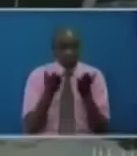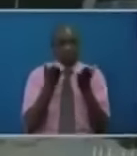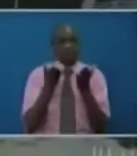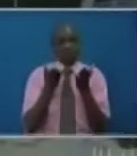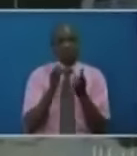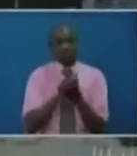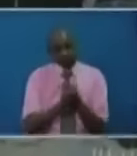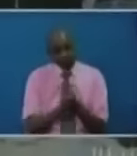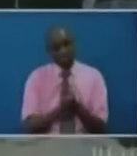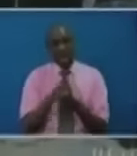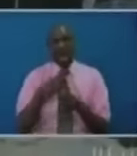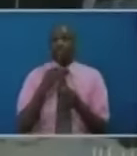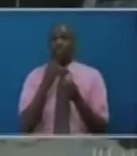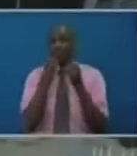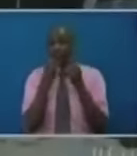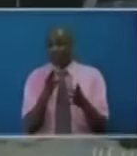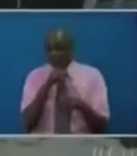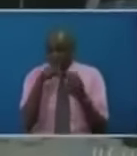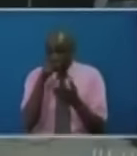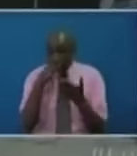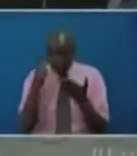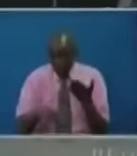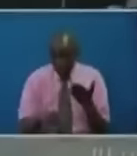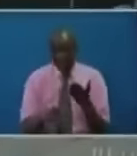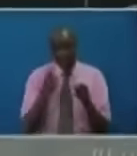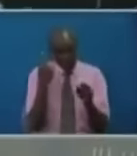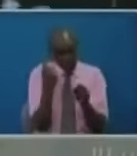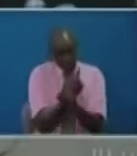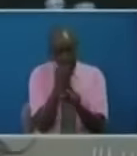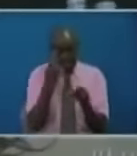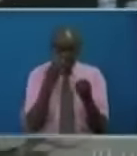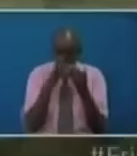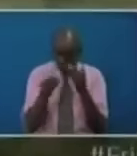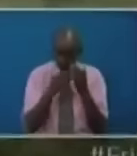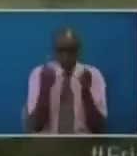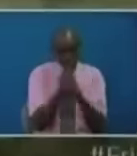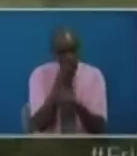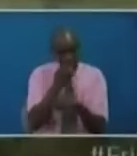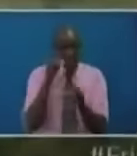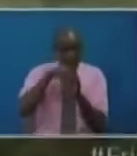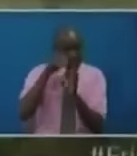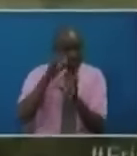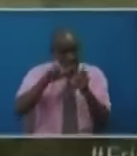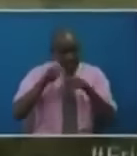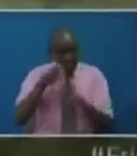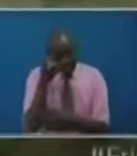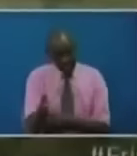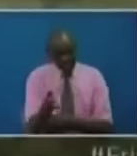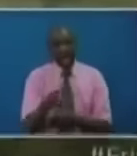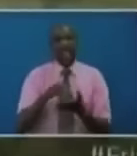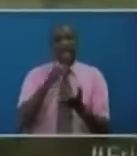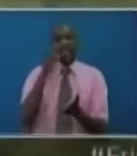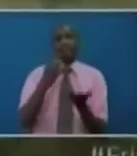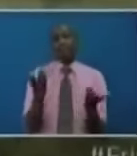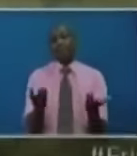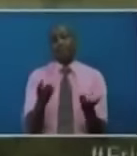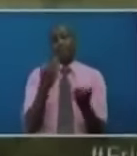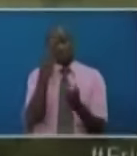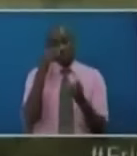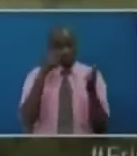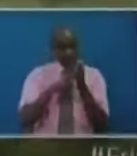Data on R&D has shown that every dollar invested in agriculture has generated